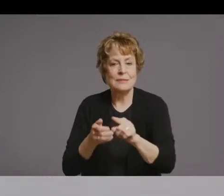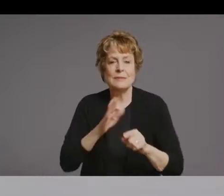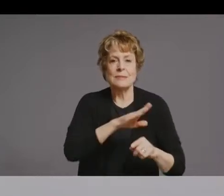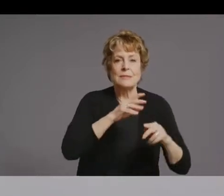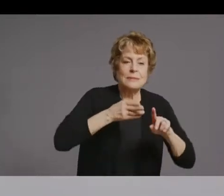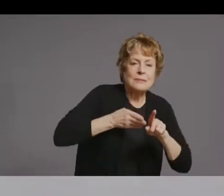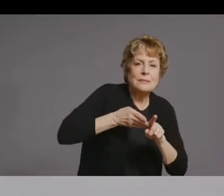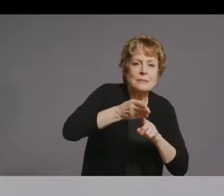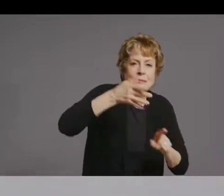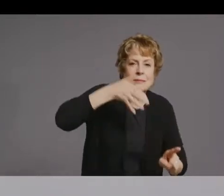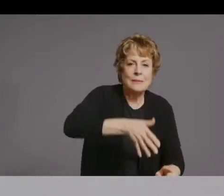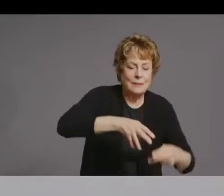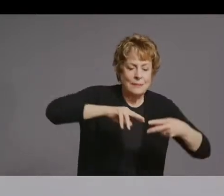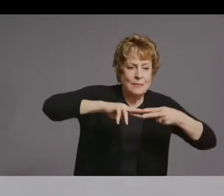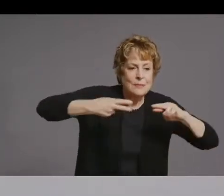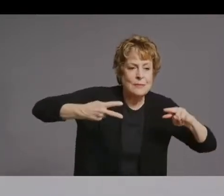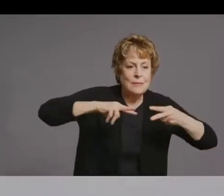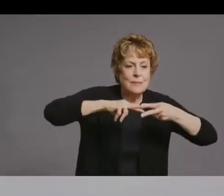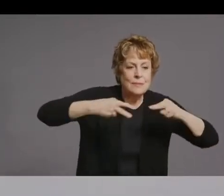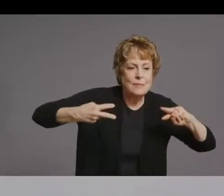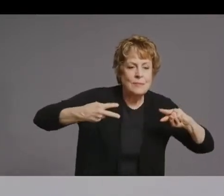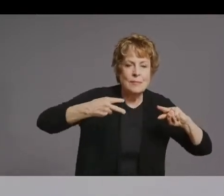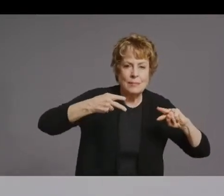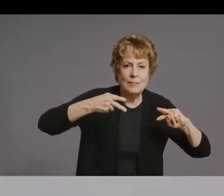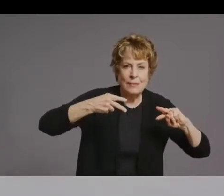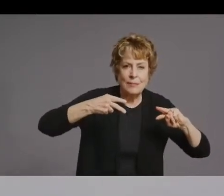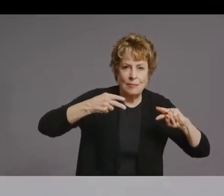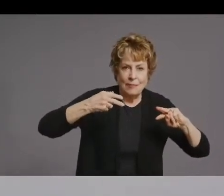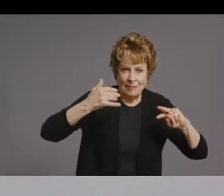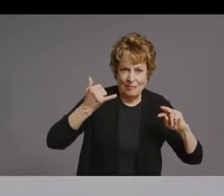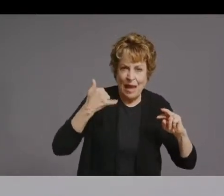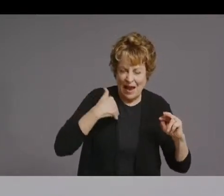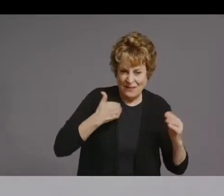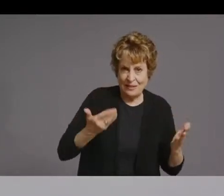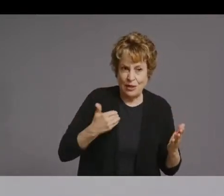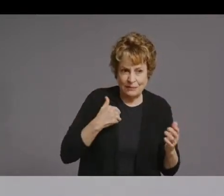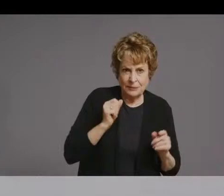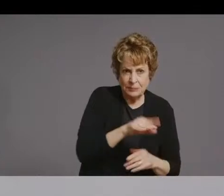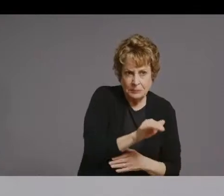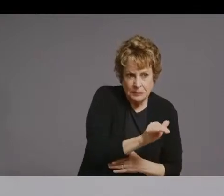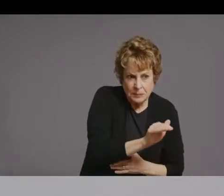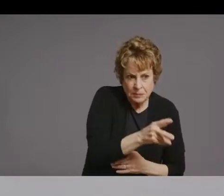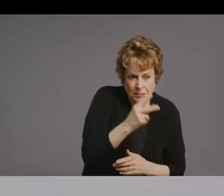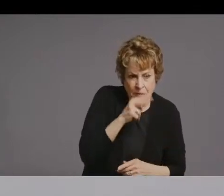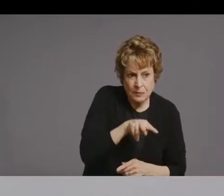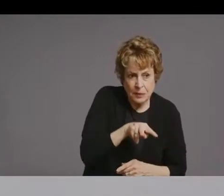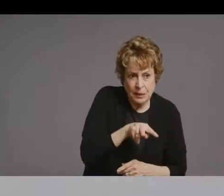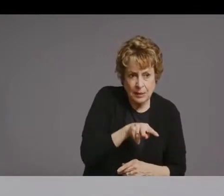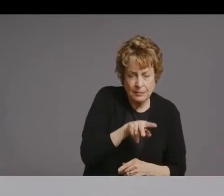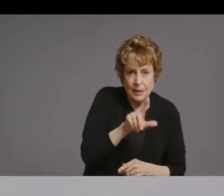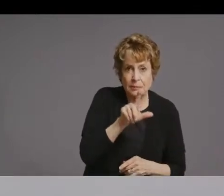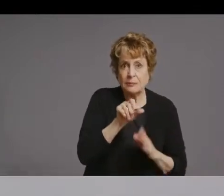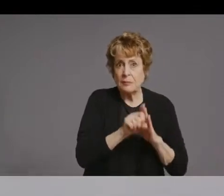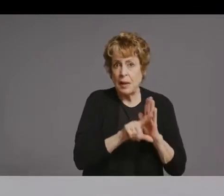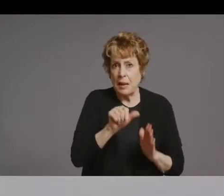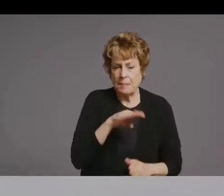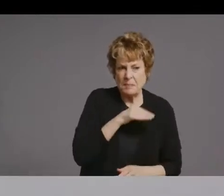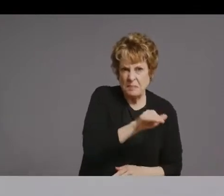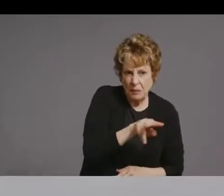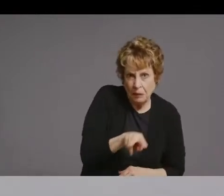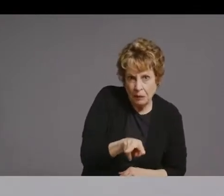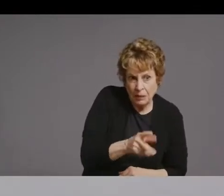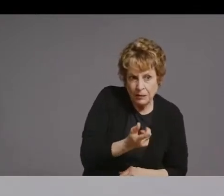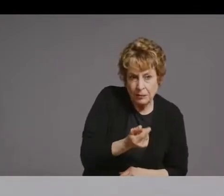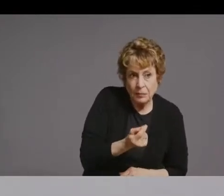can also do genetic sequencing here at the Public Health State Laboratory. And so likely what we would do is continue